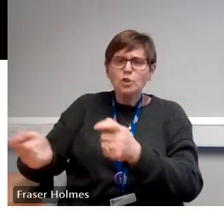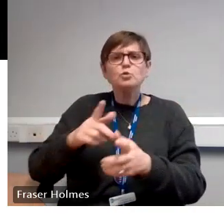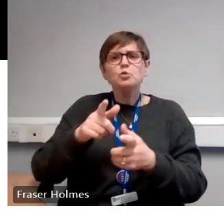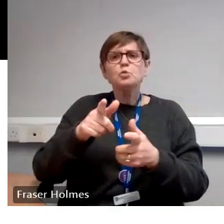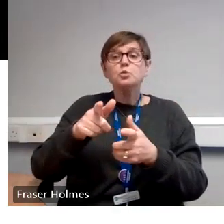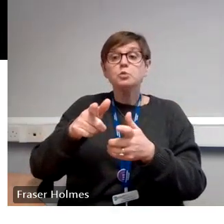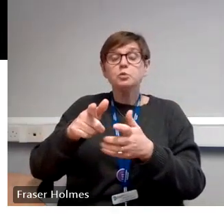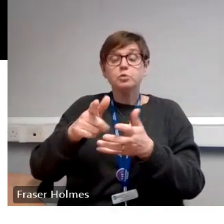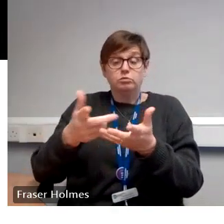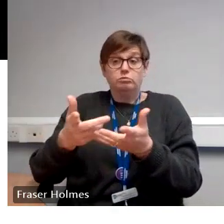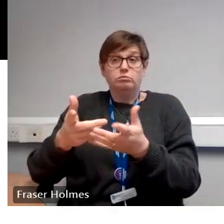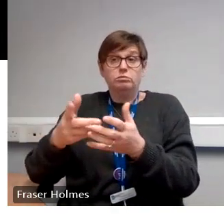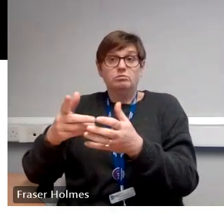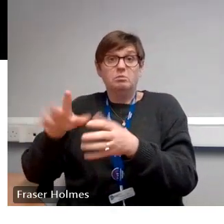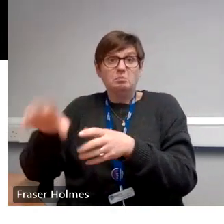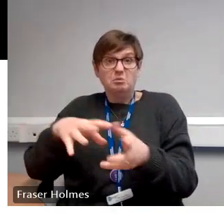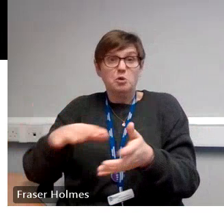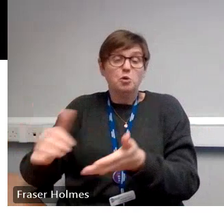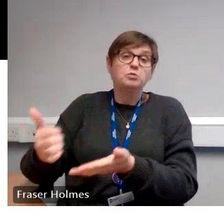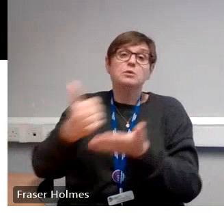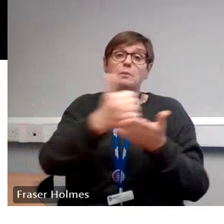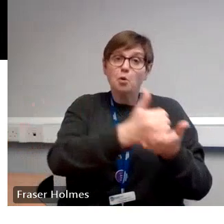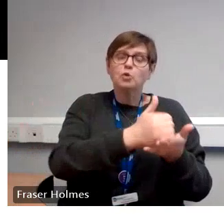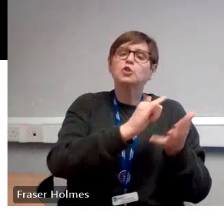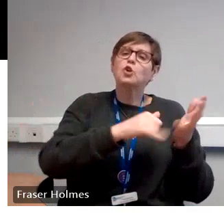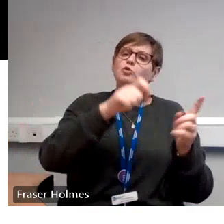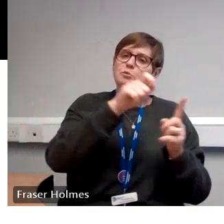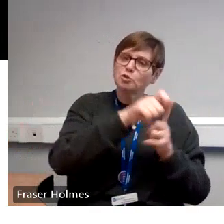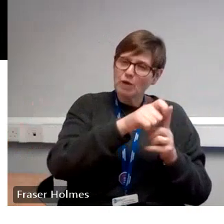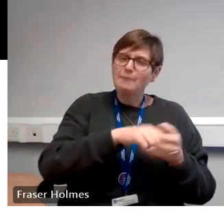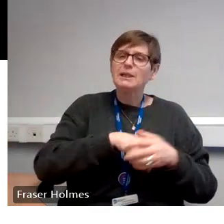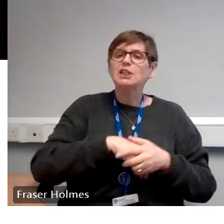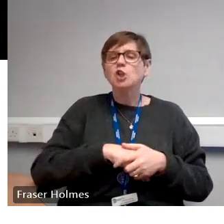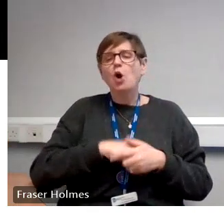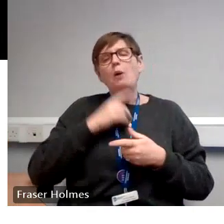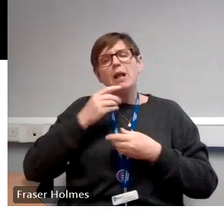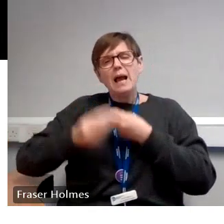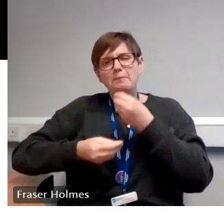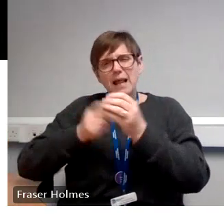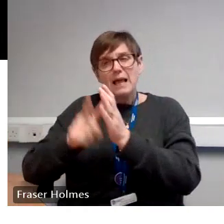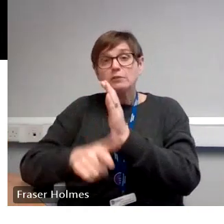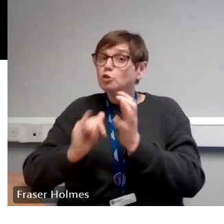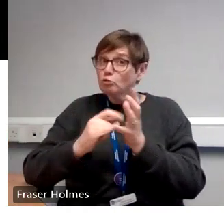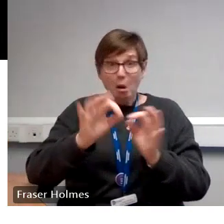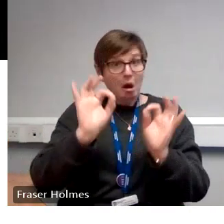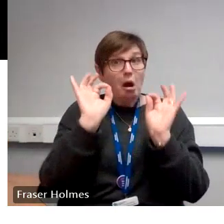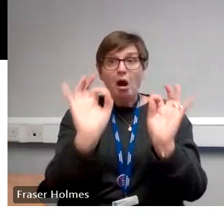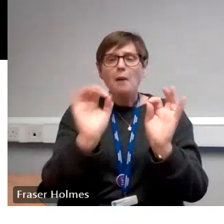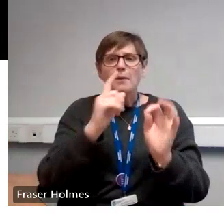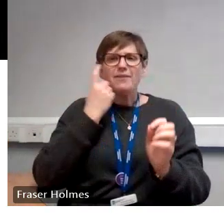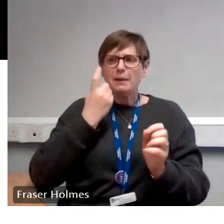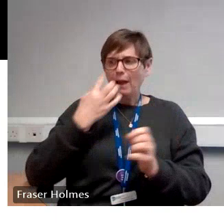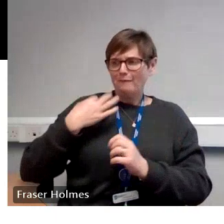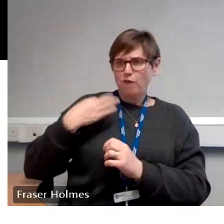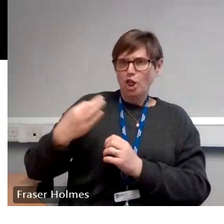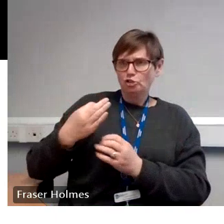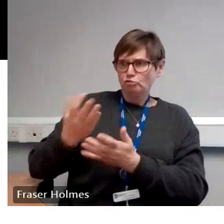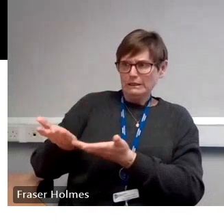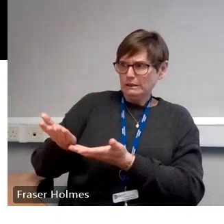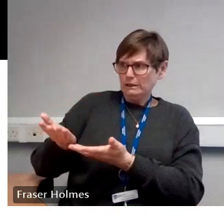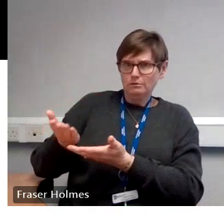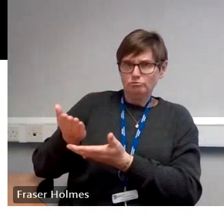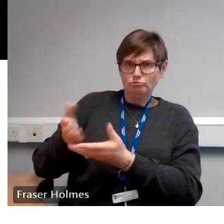social prescribing. And we'll touch on that a little bit later about how social prescribing is great, but you've got to think about the voluntary sector too, because that